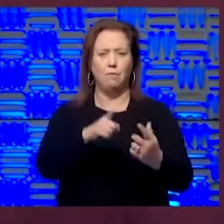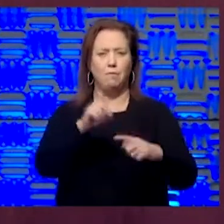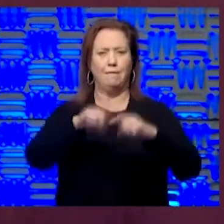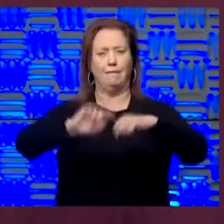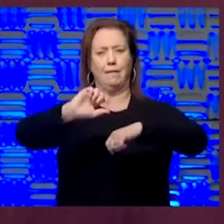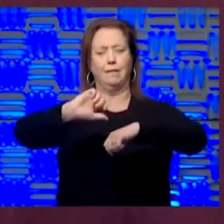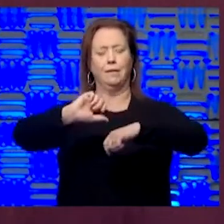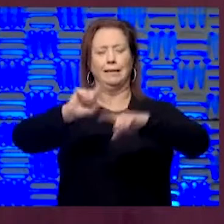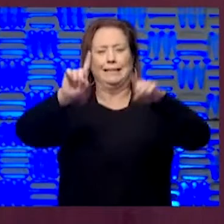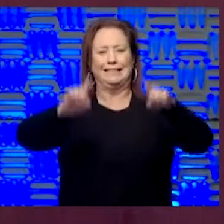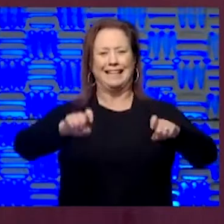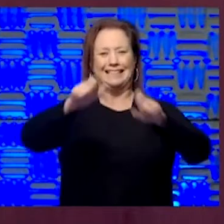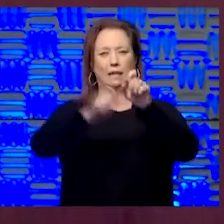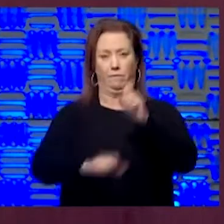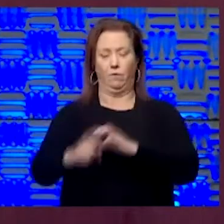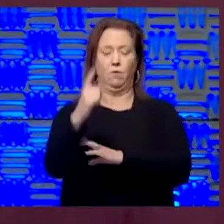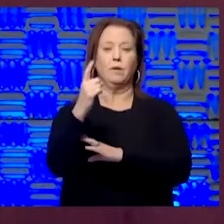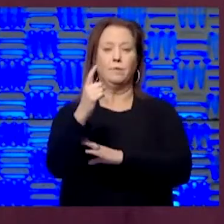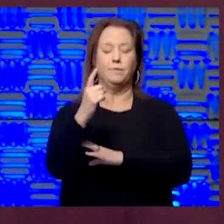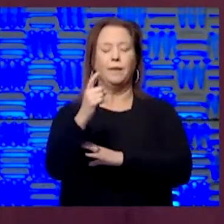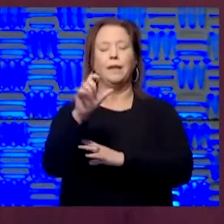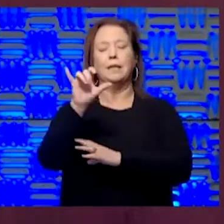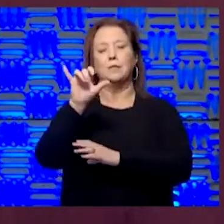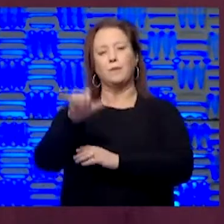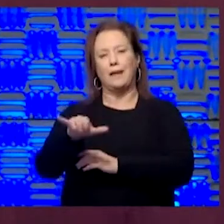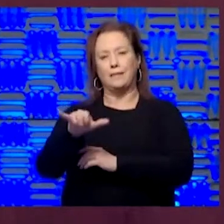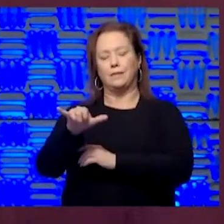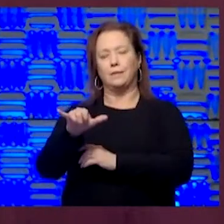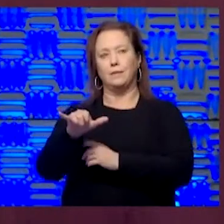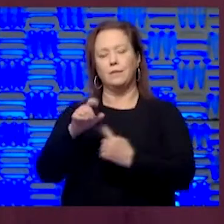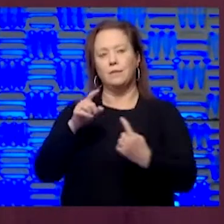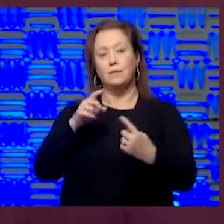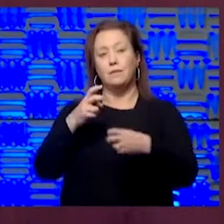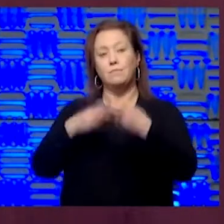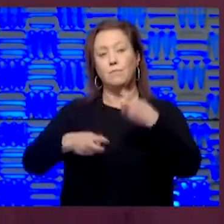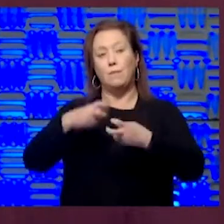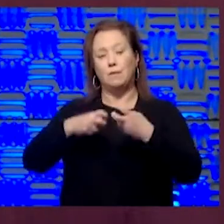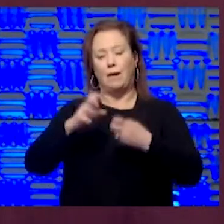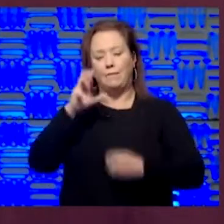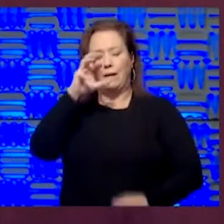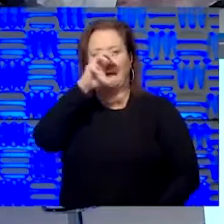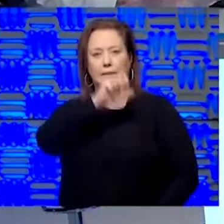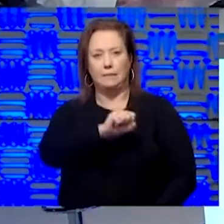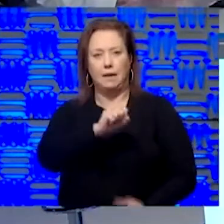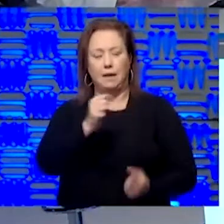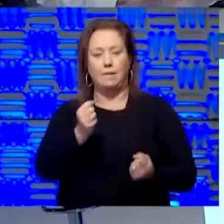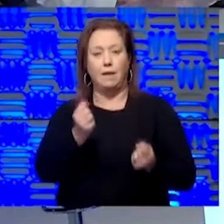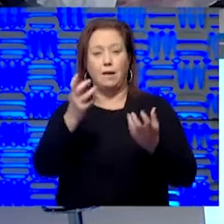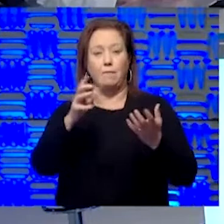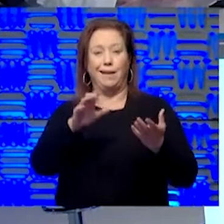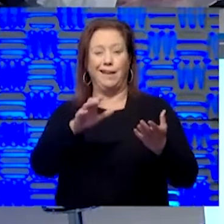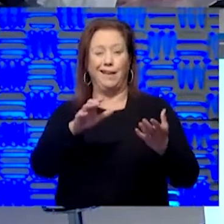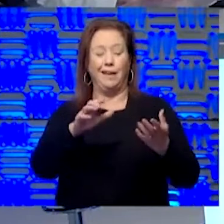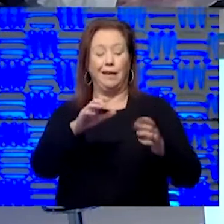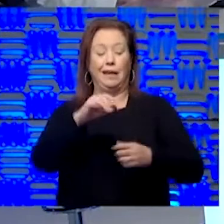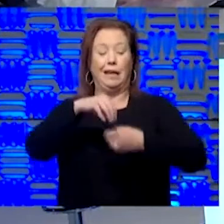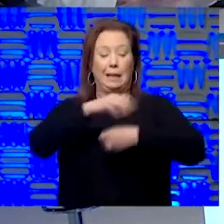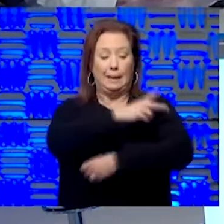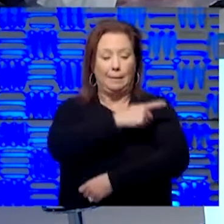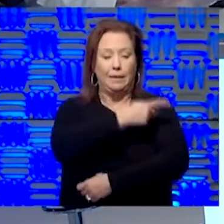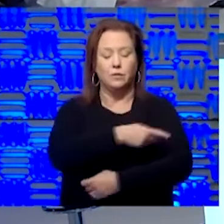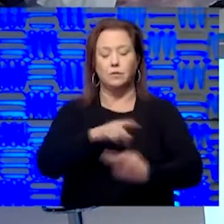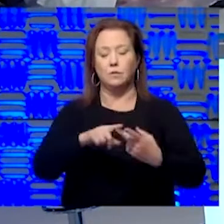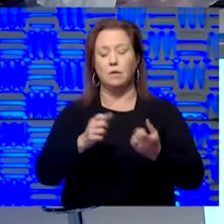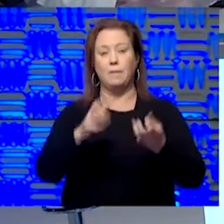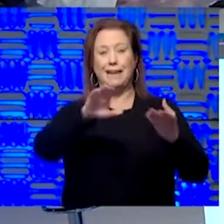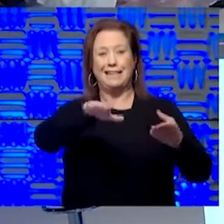able to test everybody, which leads us to trying to estimate the prevalence, Dana, on the number of deaths or the number of inpatients that we have